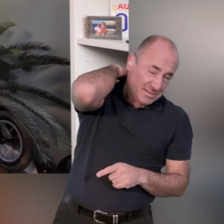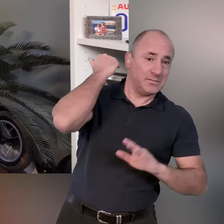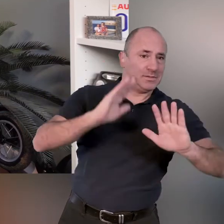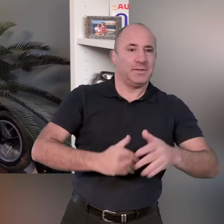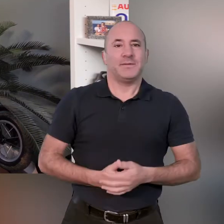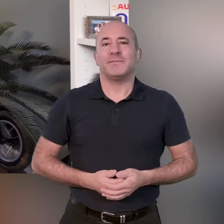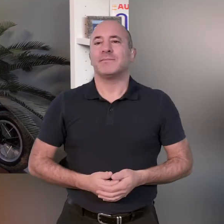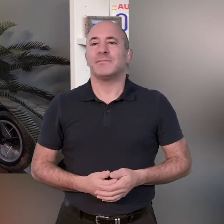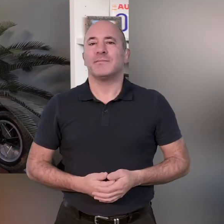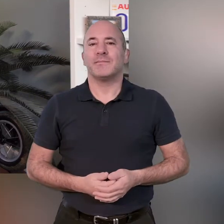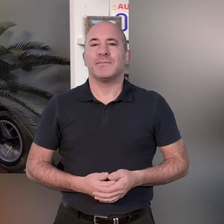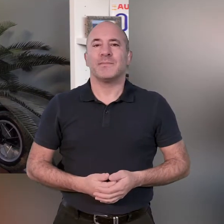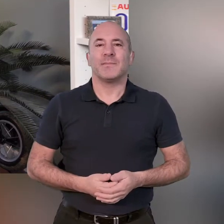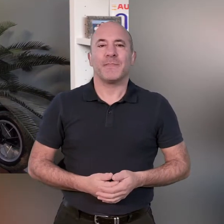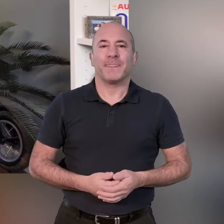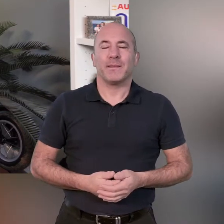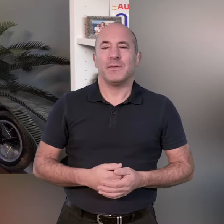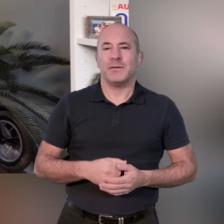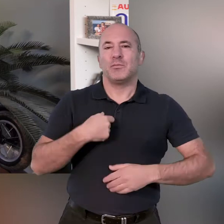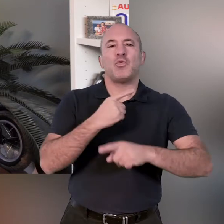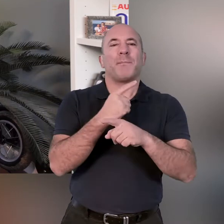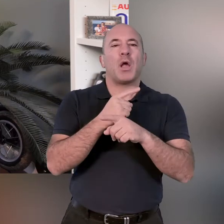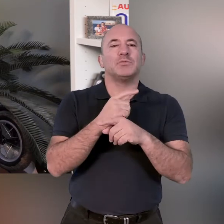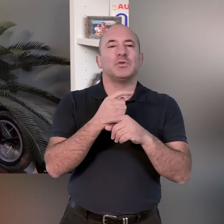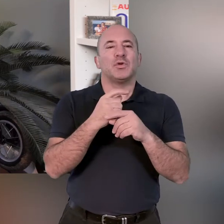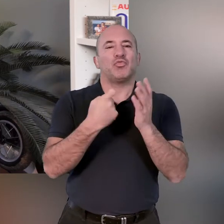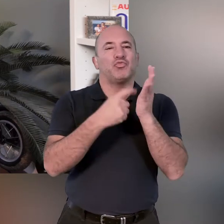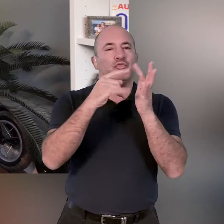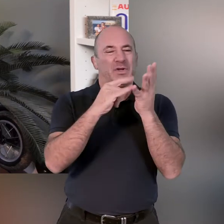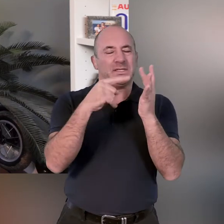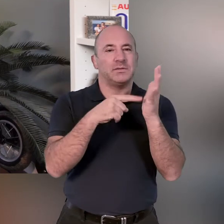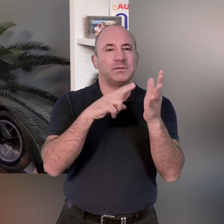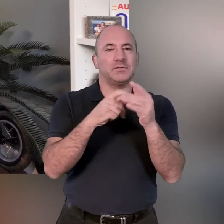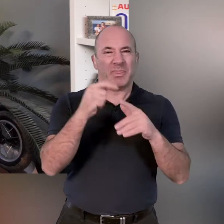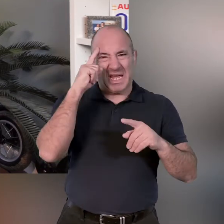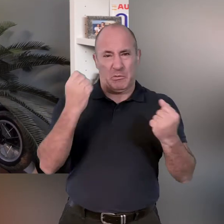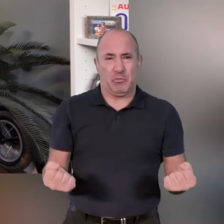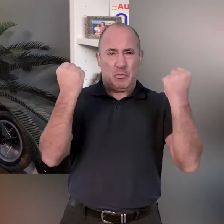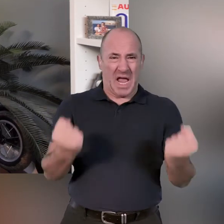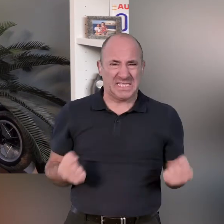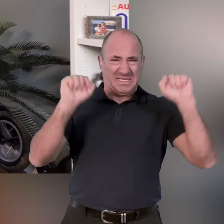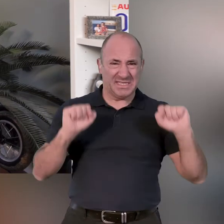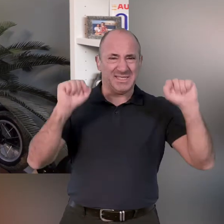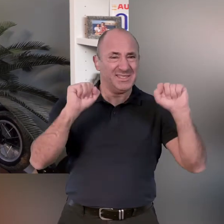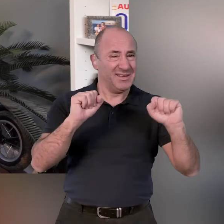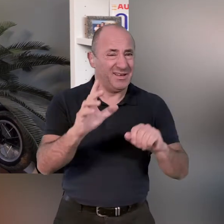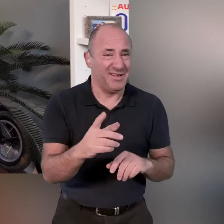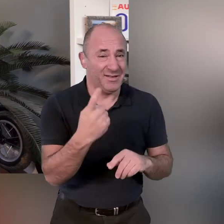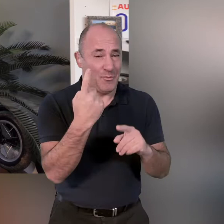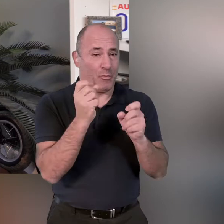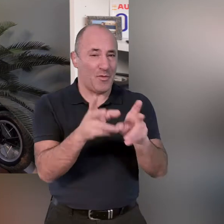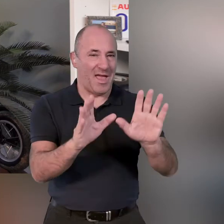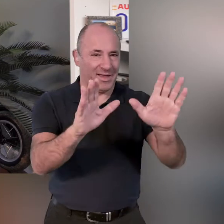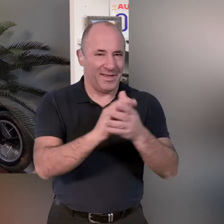yeah, there's when most people think of resistance training, they think of weights. And that is just one form of how you can get resistance training